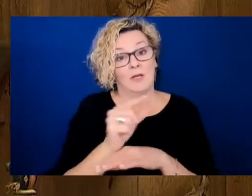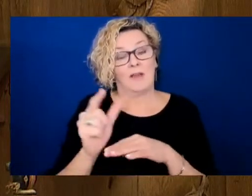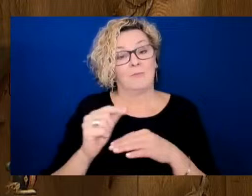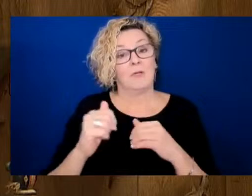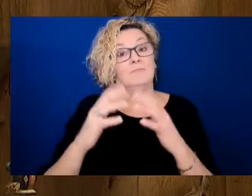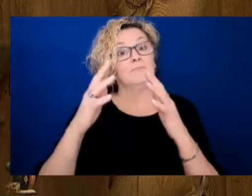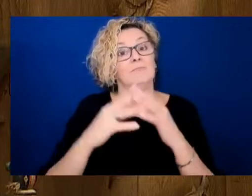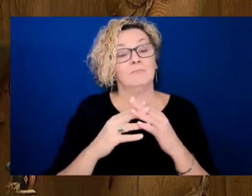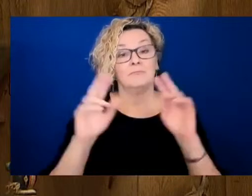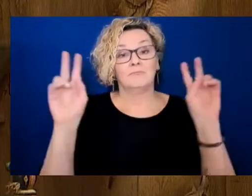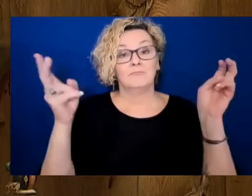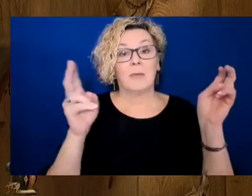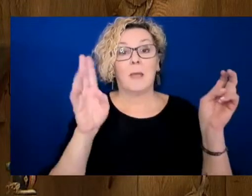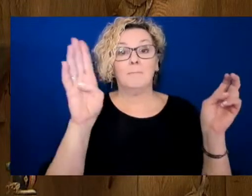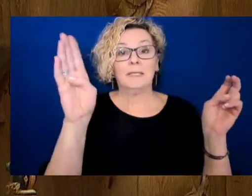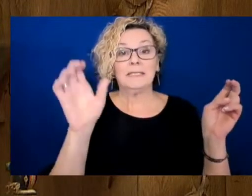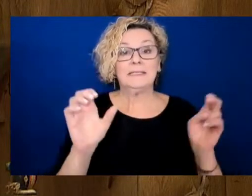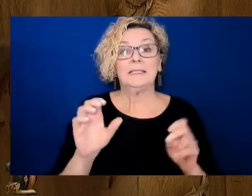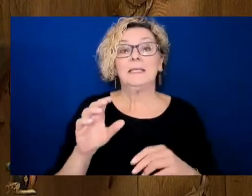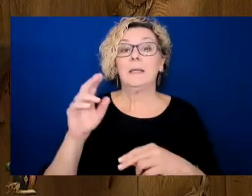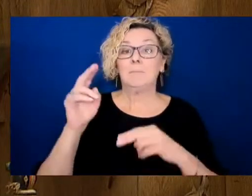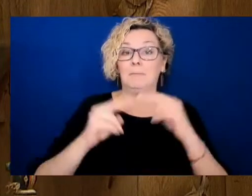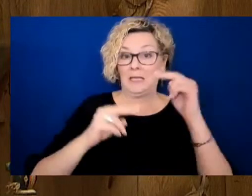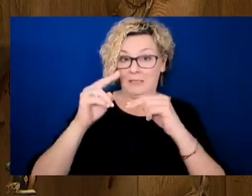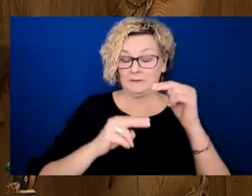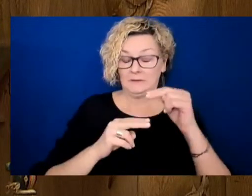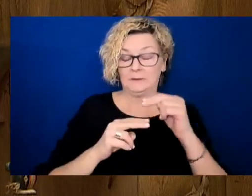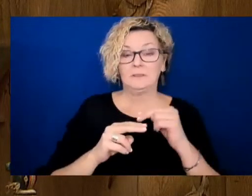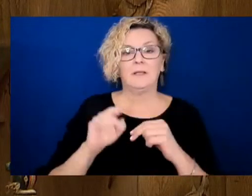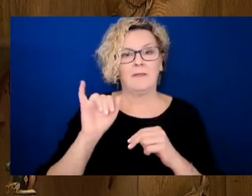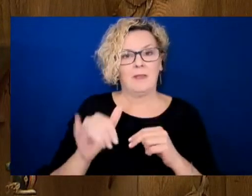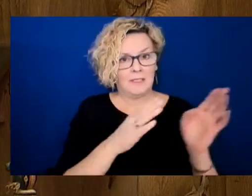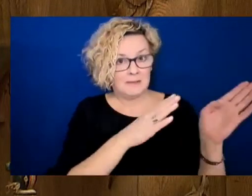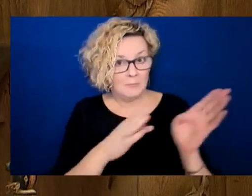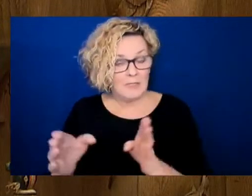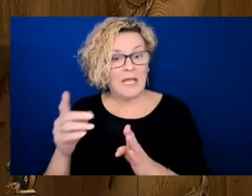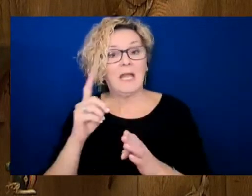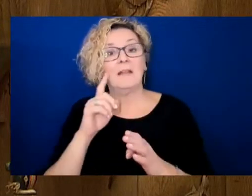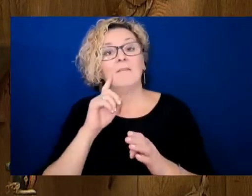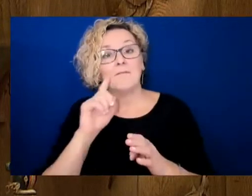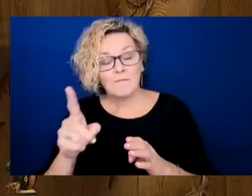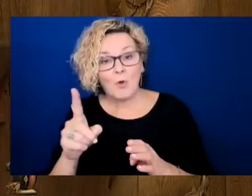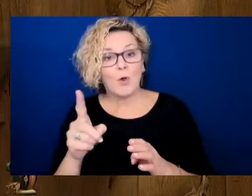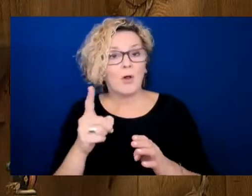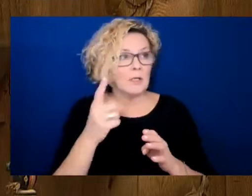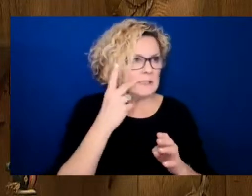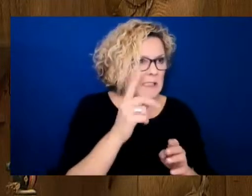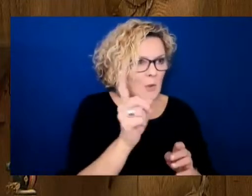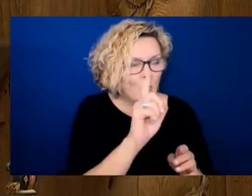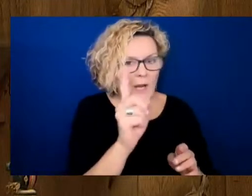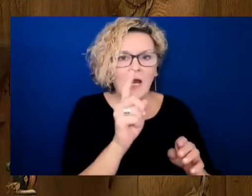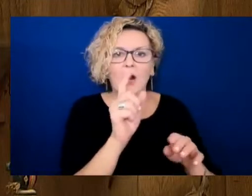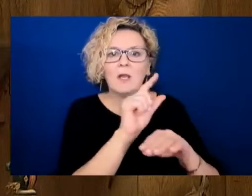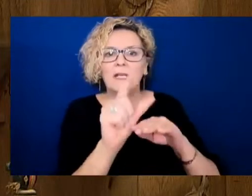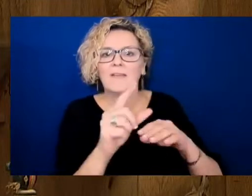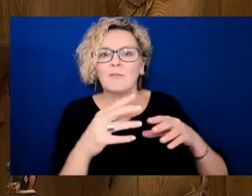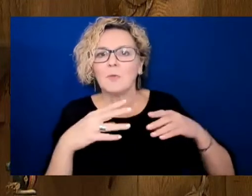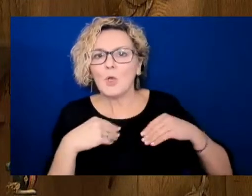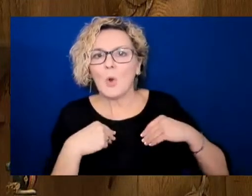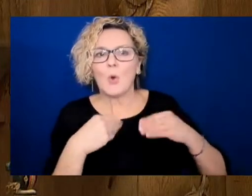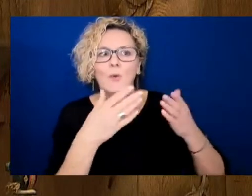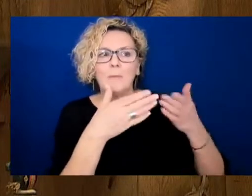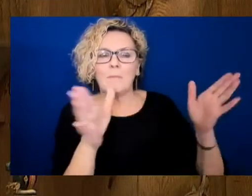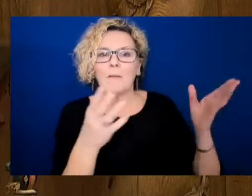for People plan. BC Builds will leverage government-owned, public and underutilized land, grant